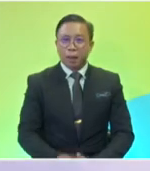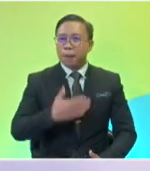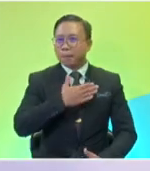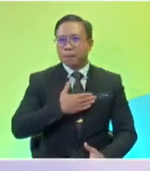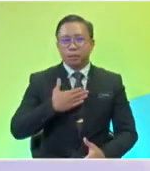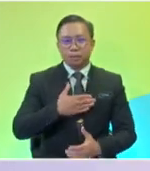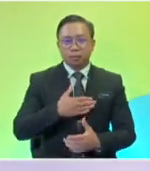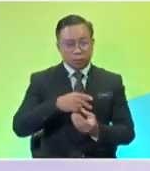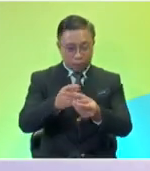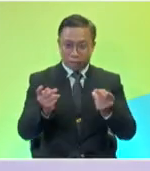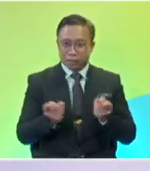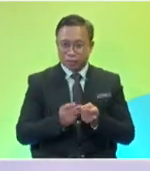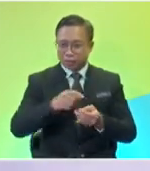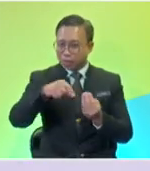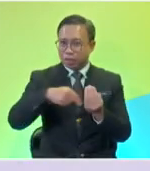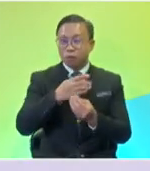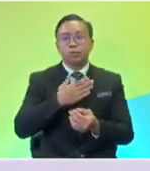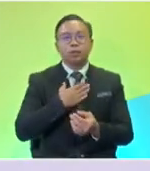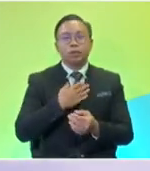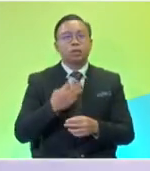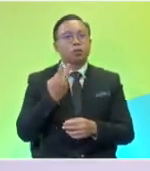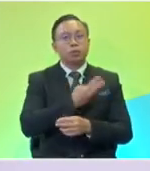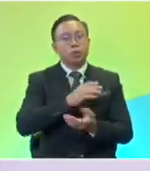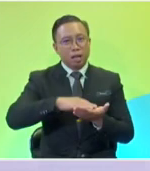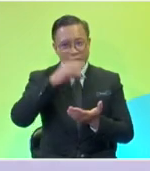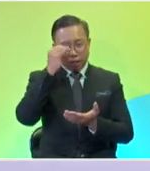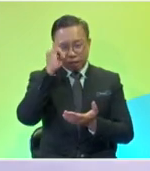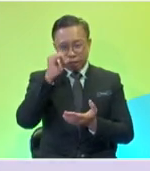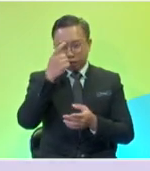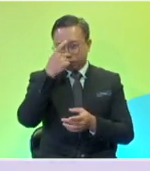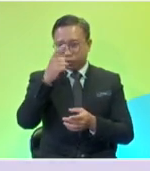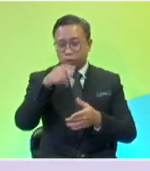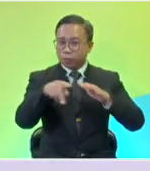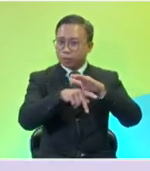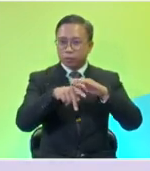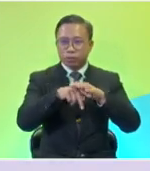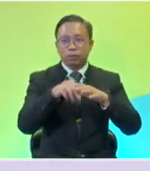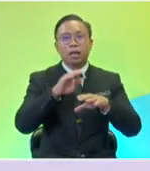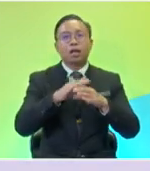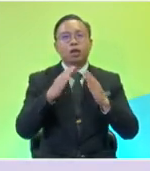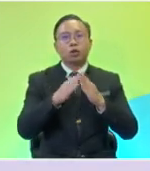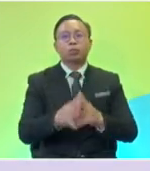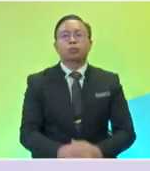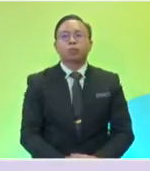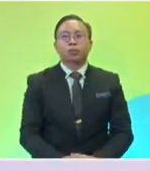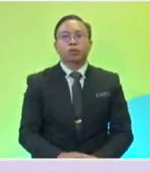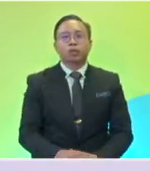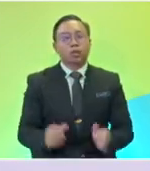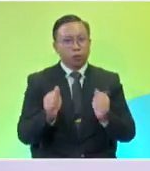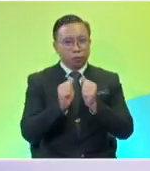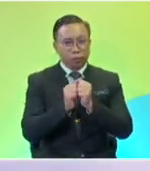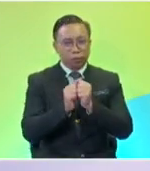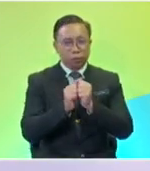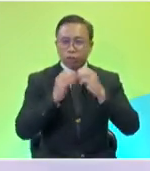Places around me on EduwebTV today, we are learning English for preschool pupils at home. And together with me, we